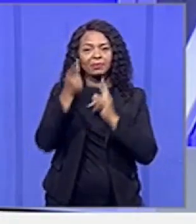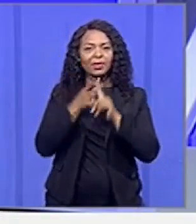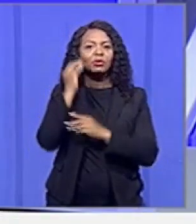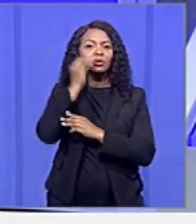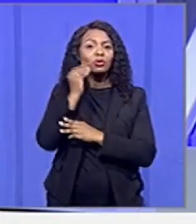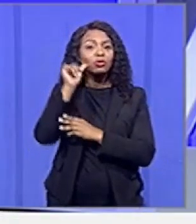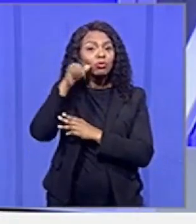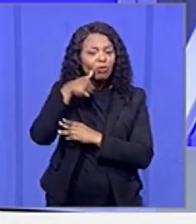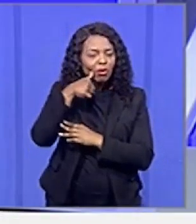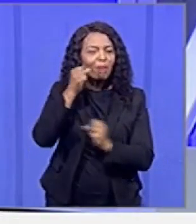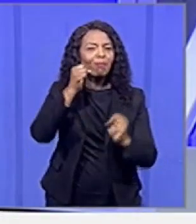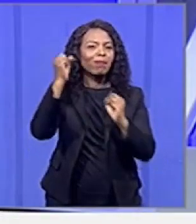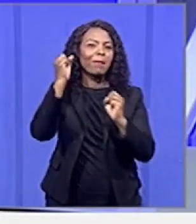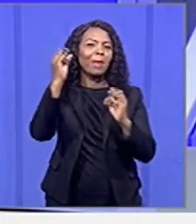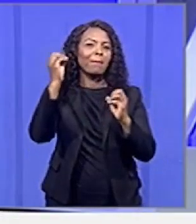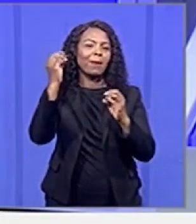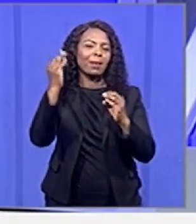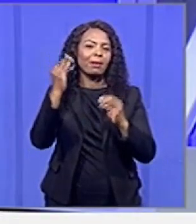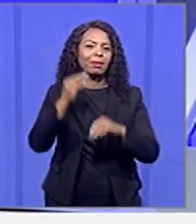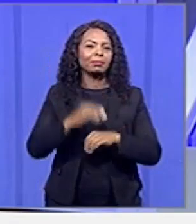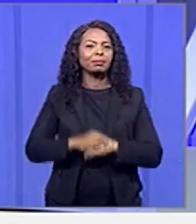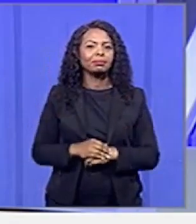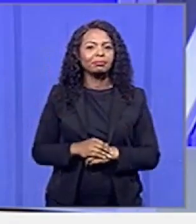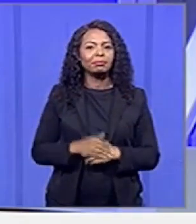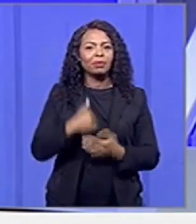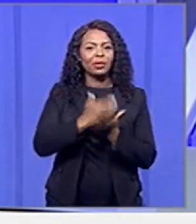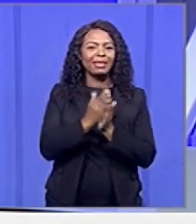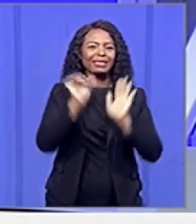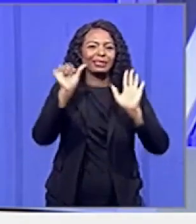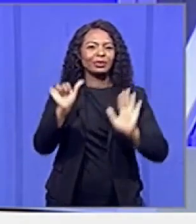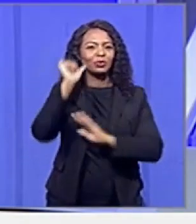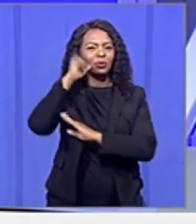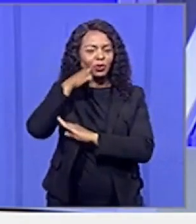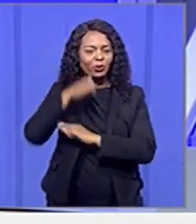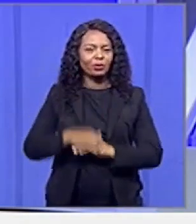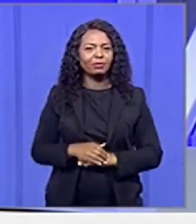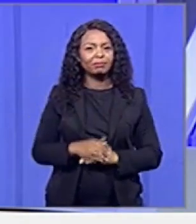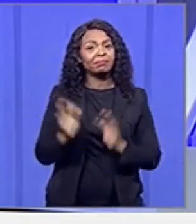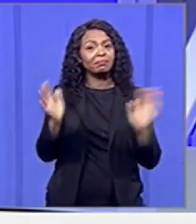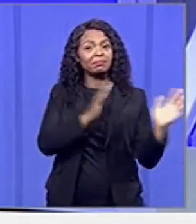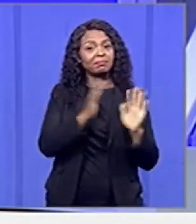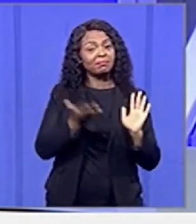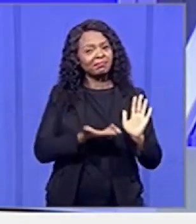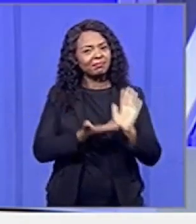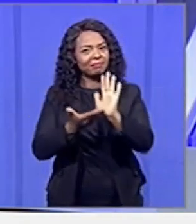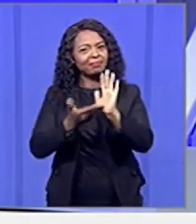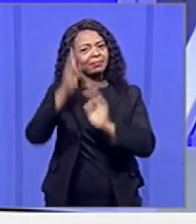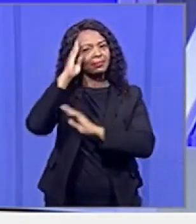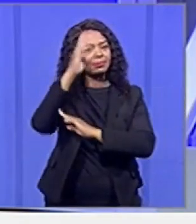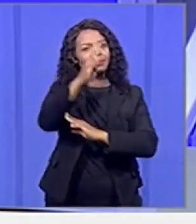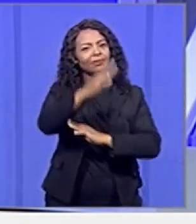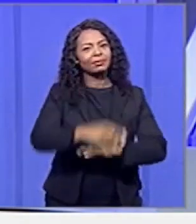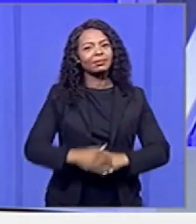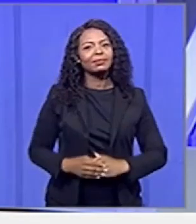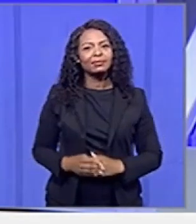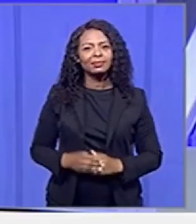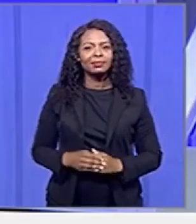Sesotho ba tla lasolela tšona ka kotara go tšwa go iri ya boselela go sasa go latela kakanyo ya maemo a boso gabotse